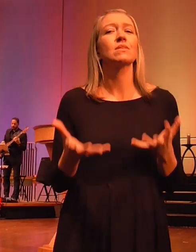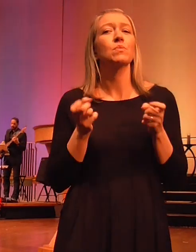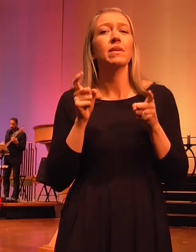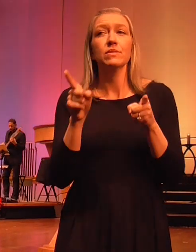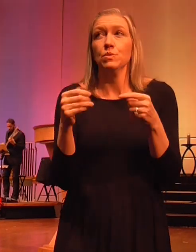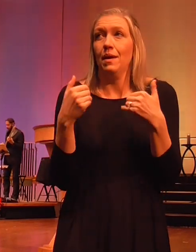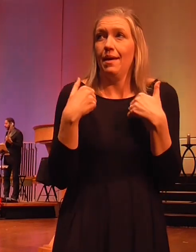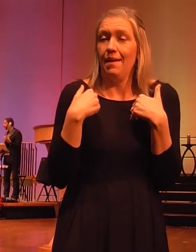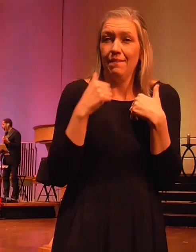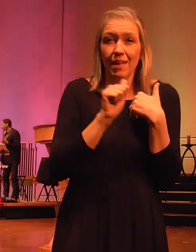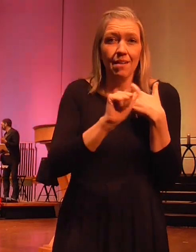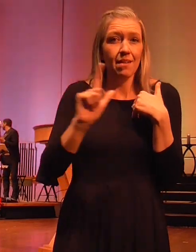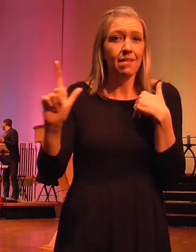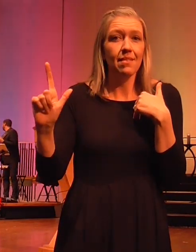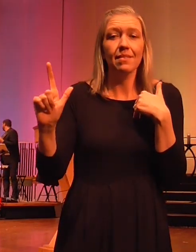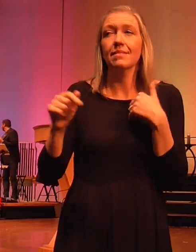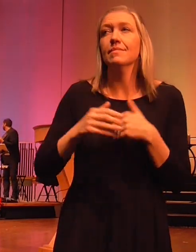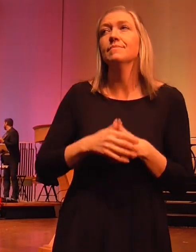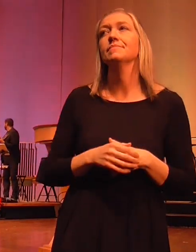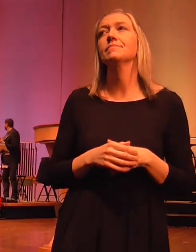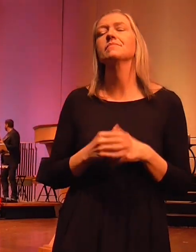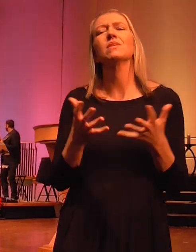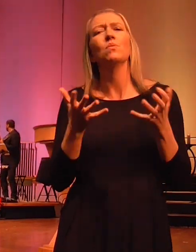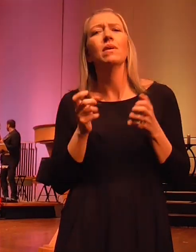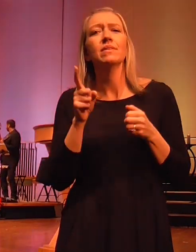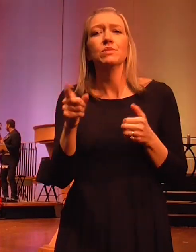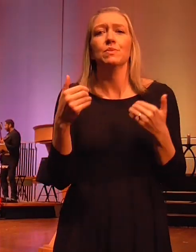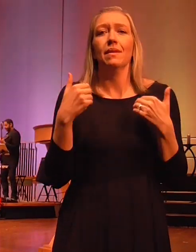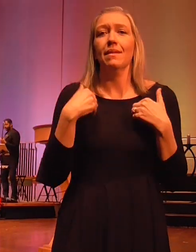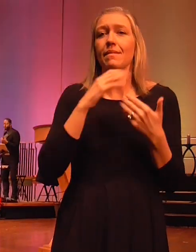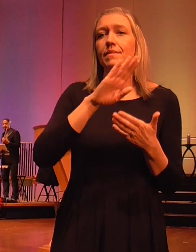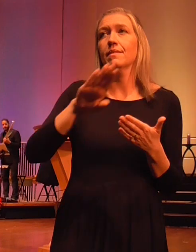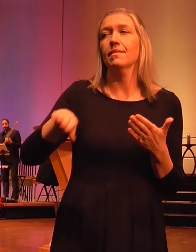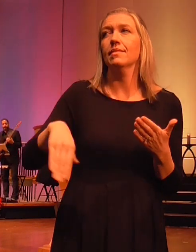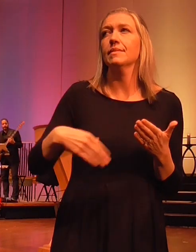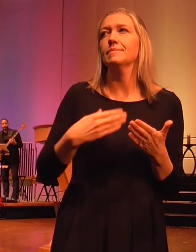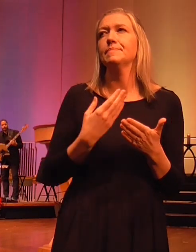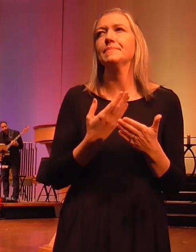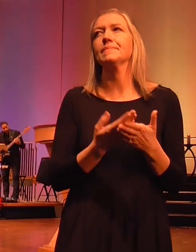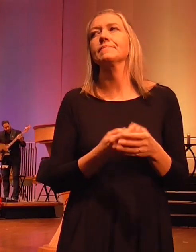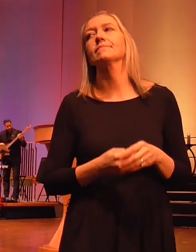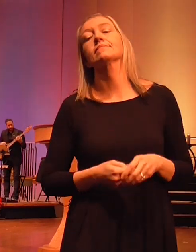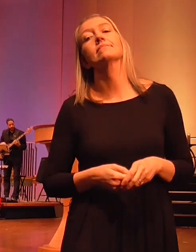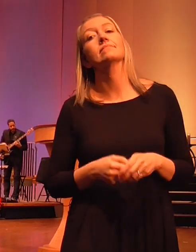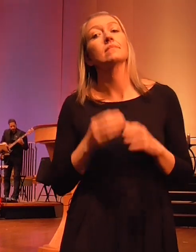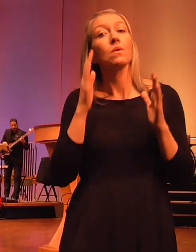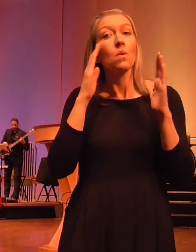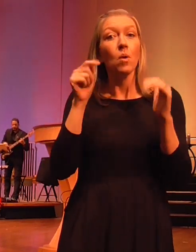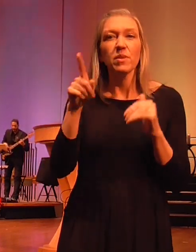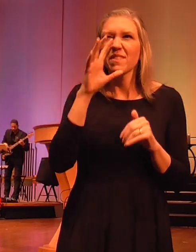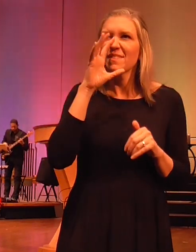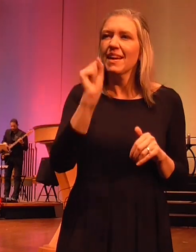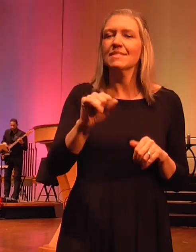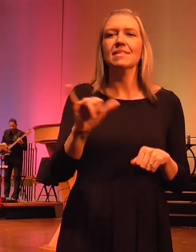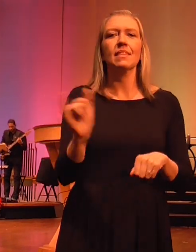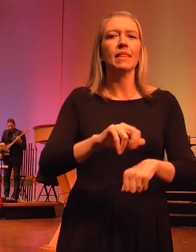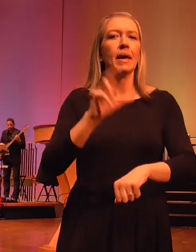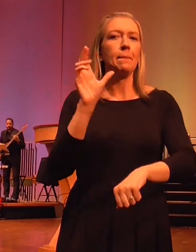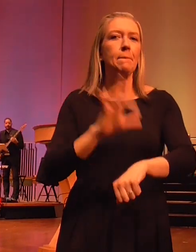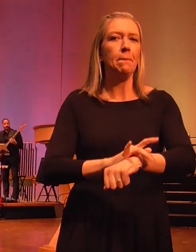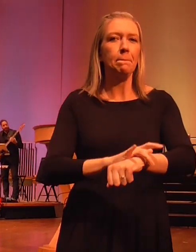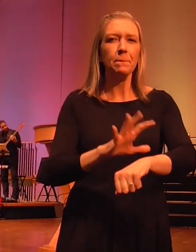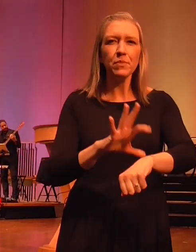want you to have it all. I want you to have it all. May you be as fascinating as a